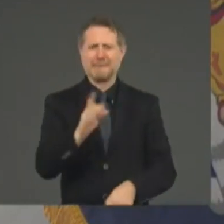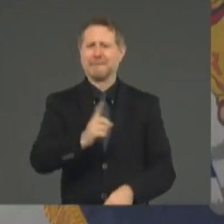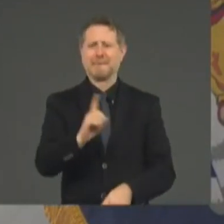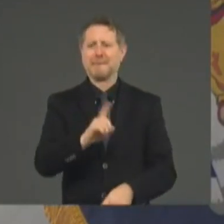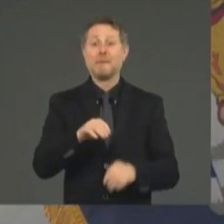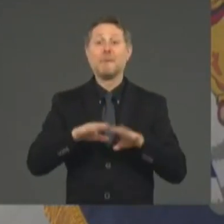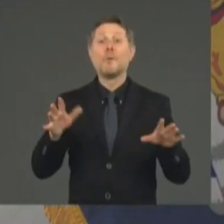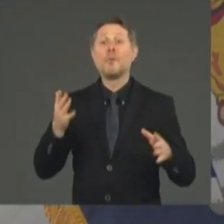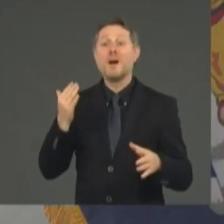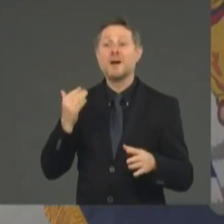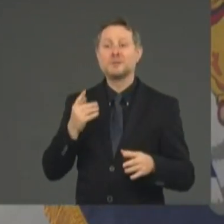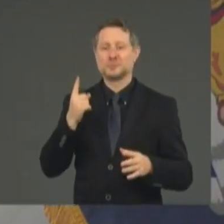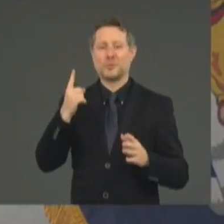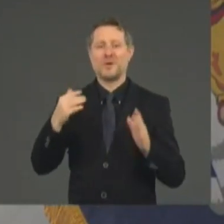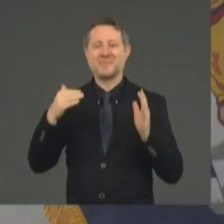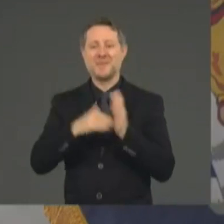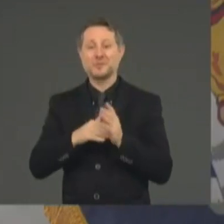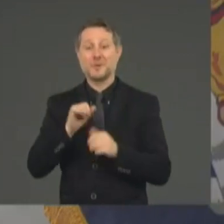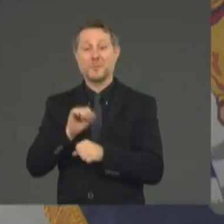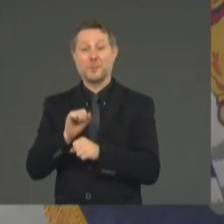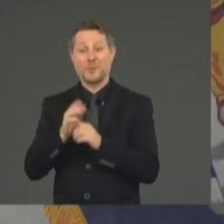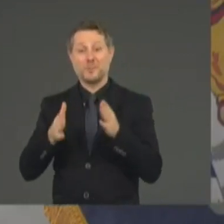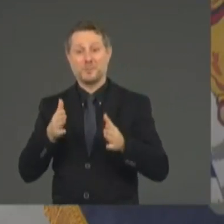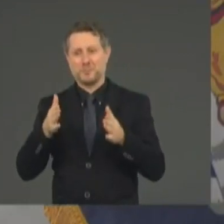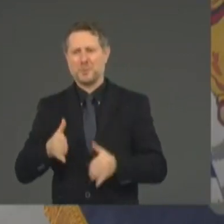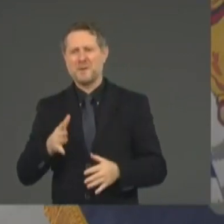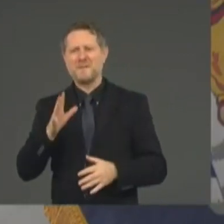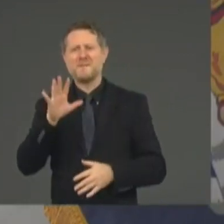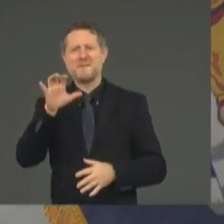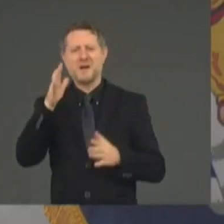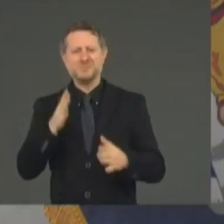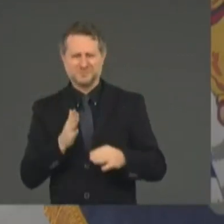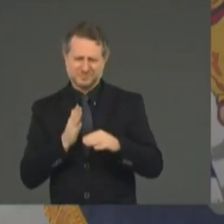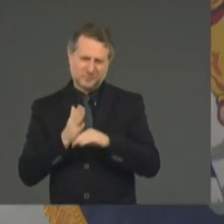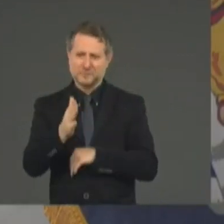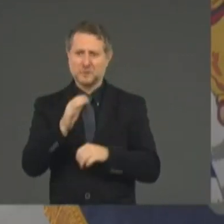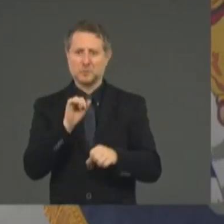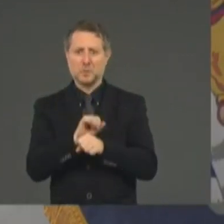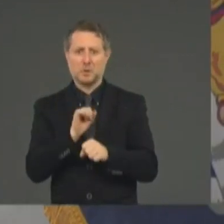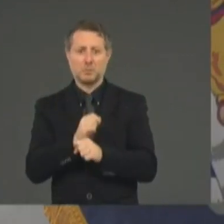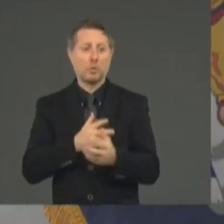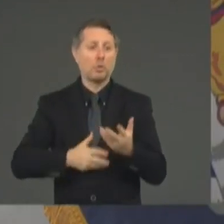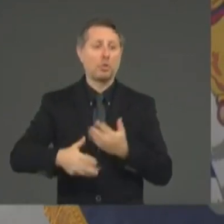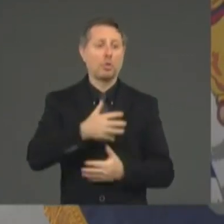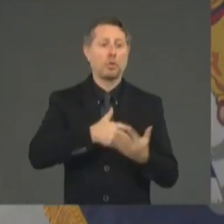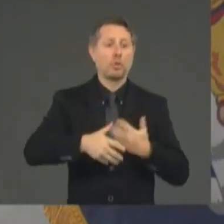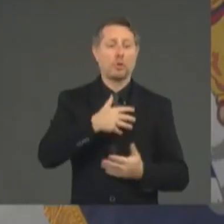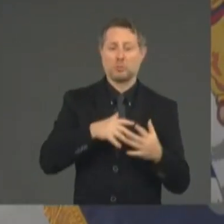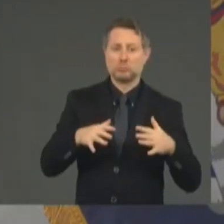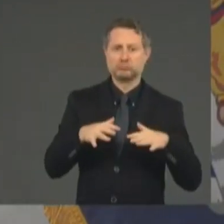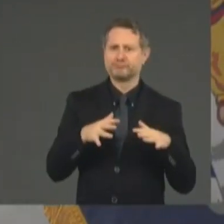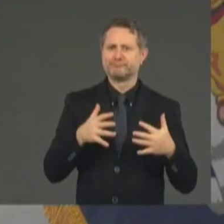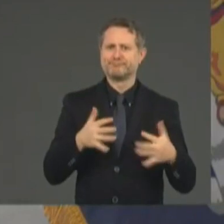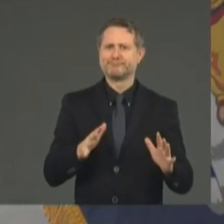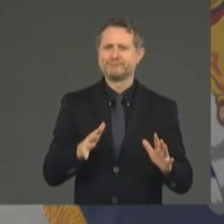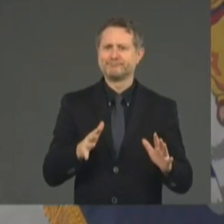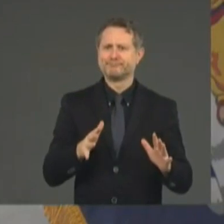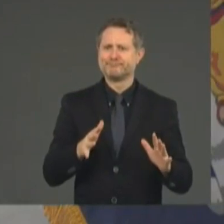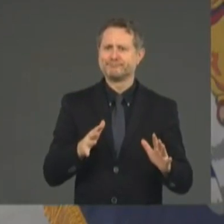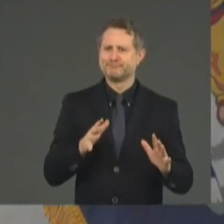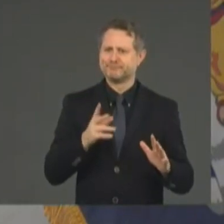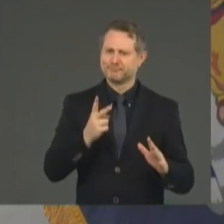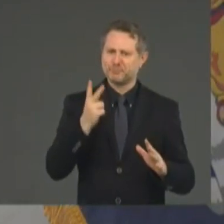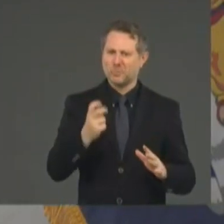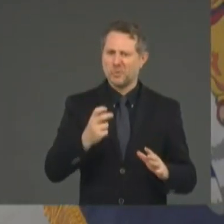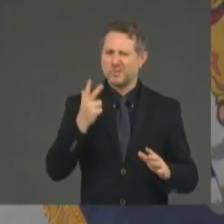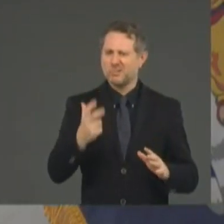had 1,000 employees, 500 employees. We have a situation in Madison County. You have a couple of hundred people,